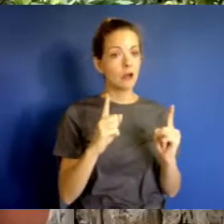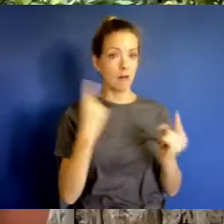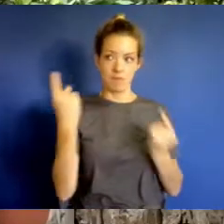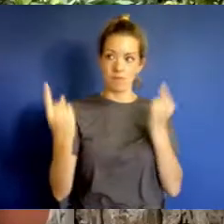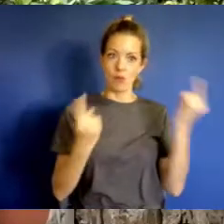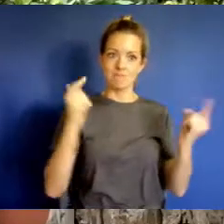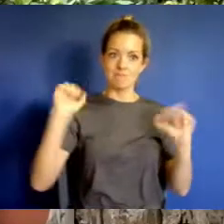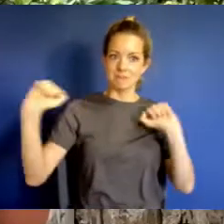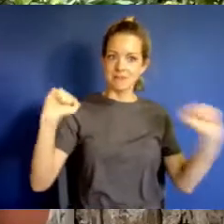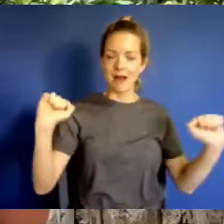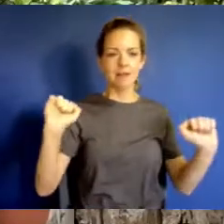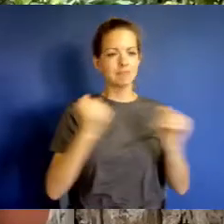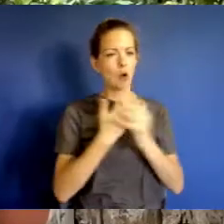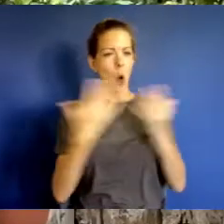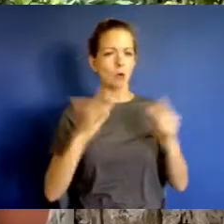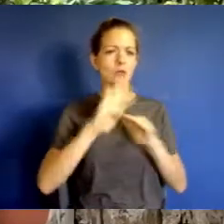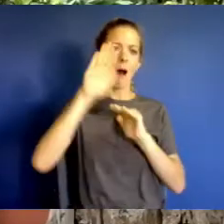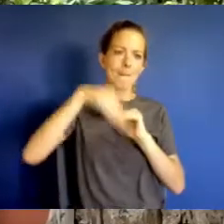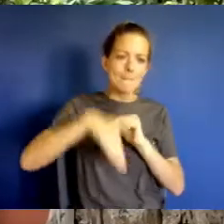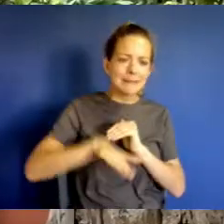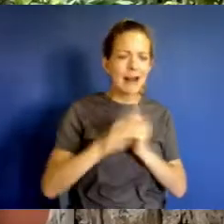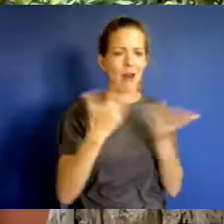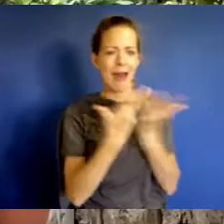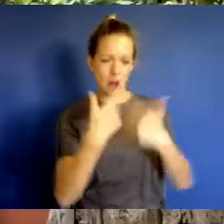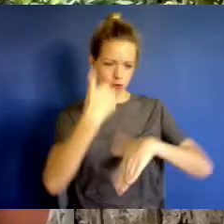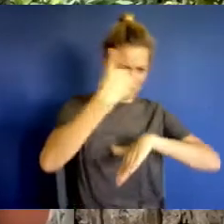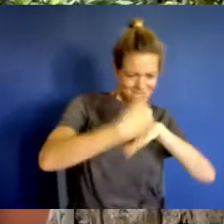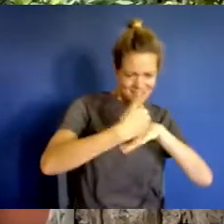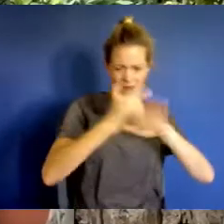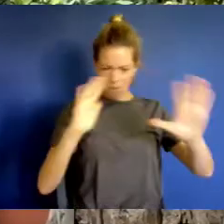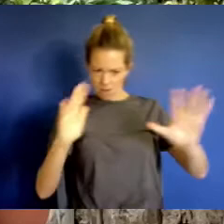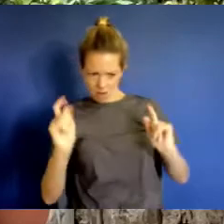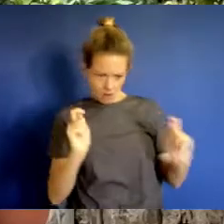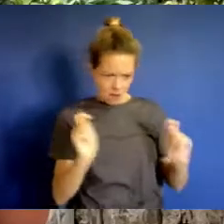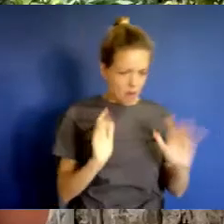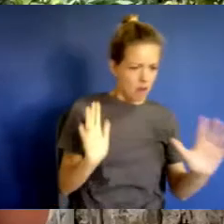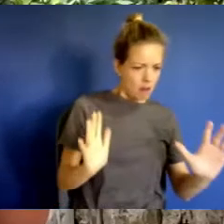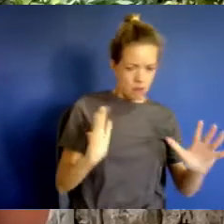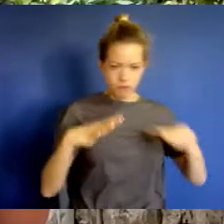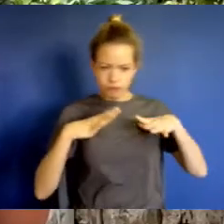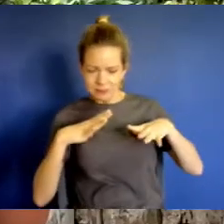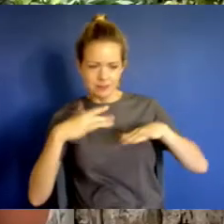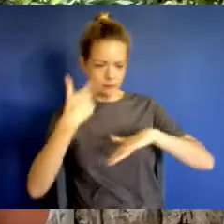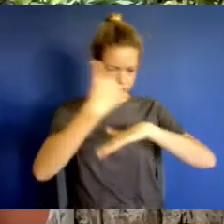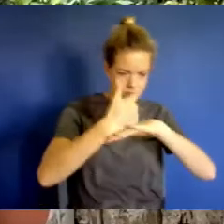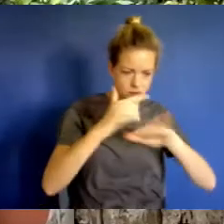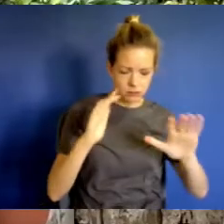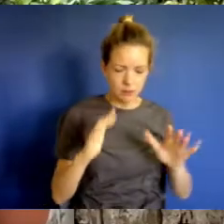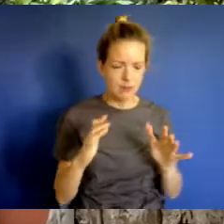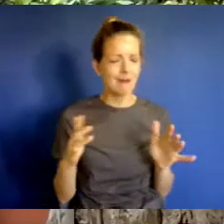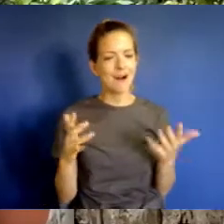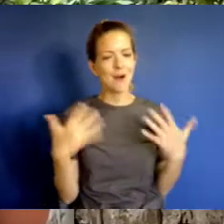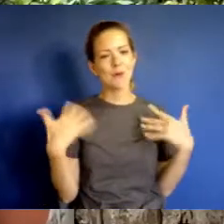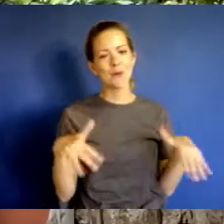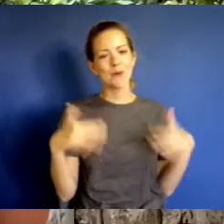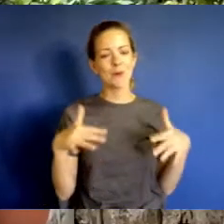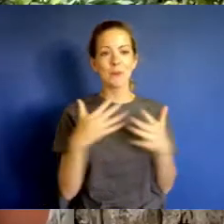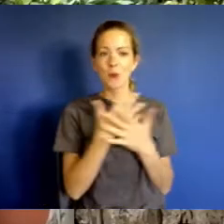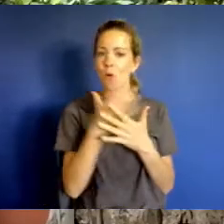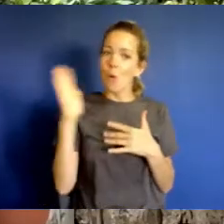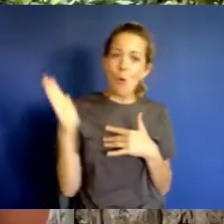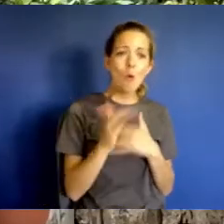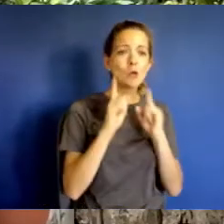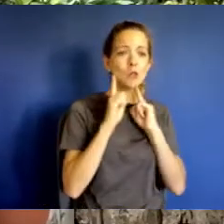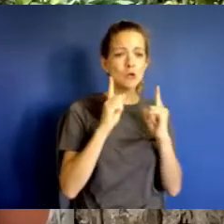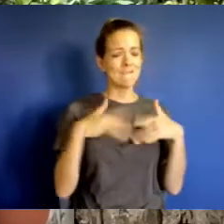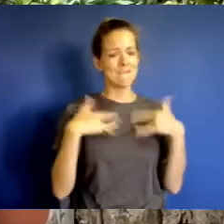bit of a roller coaster, ups and downs, making our videos and bringing them to you each week. But I know they've been blown away as well by the